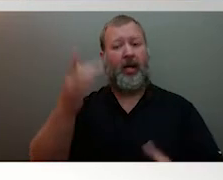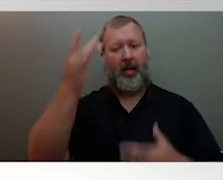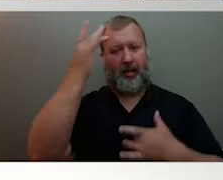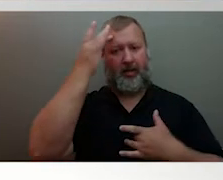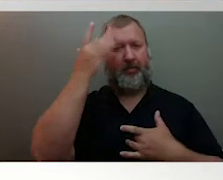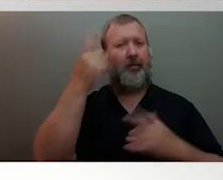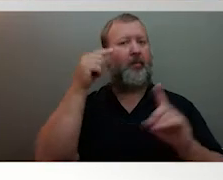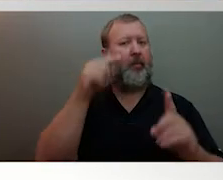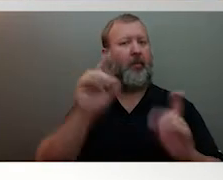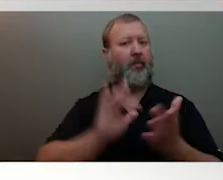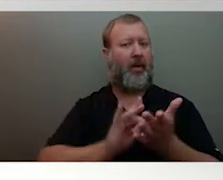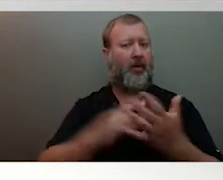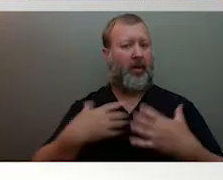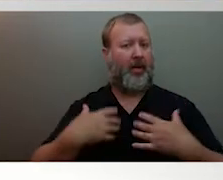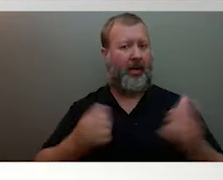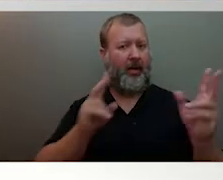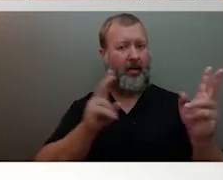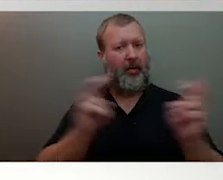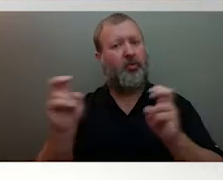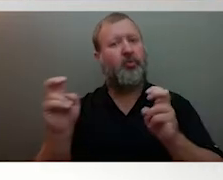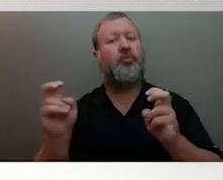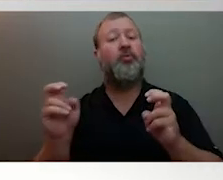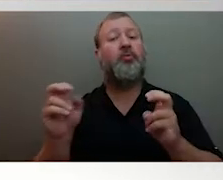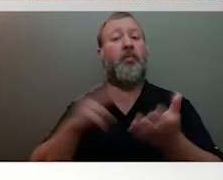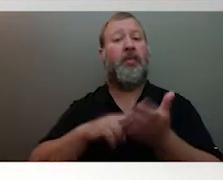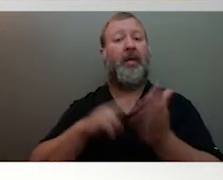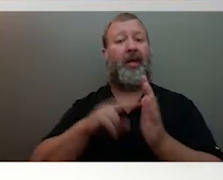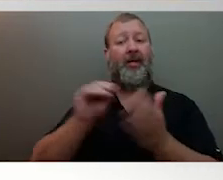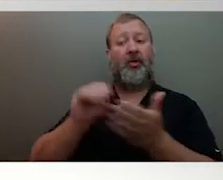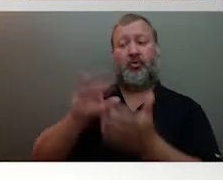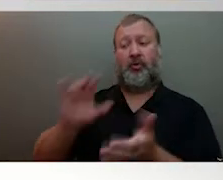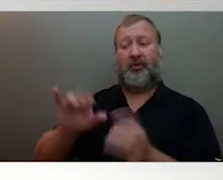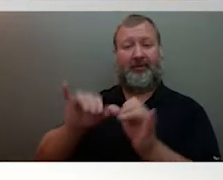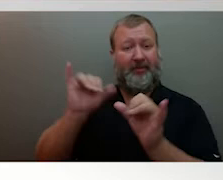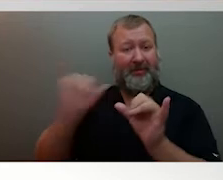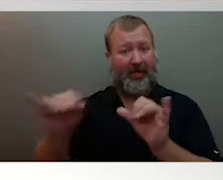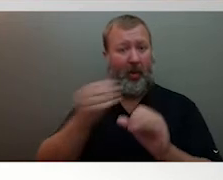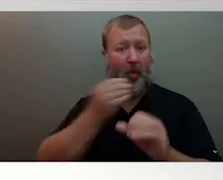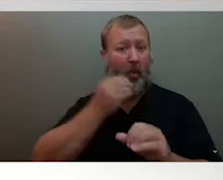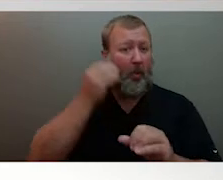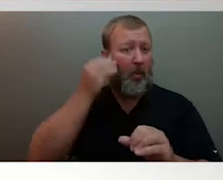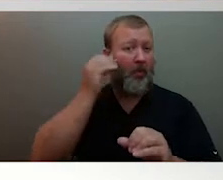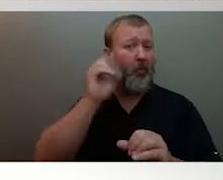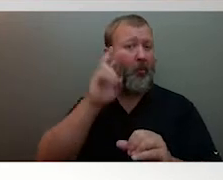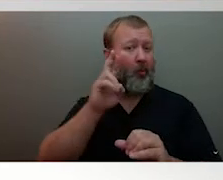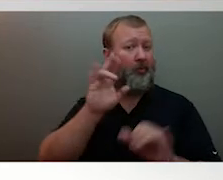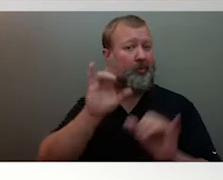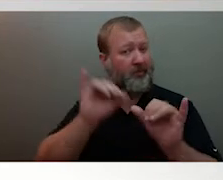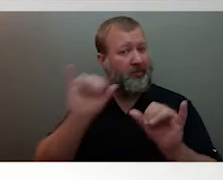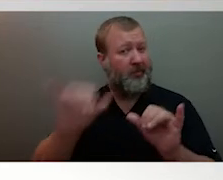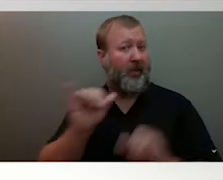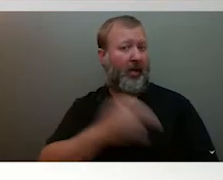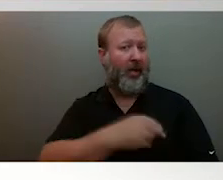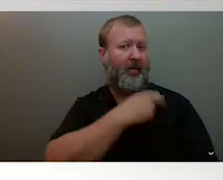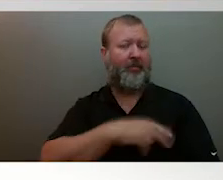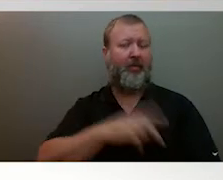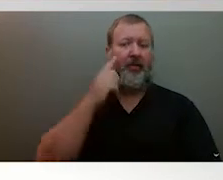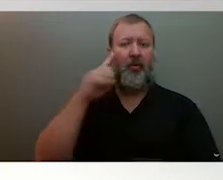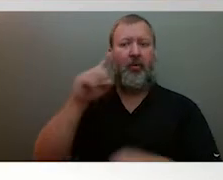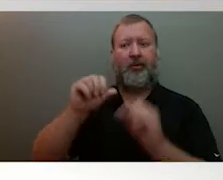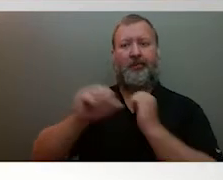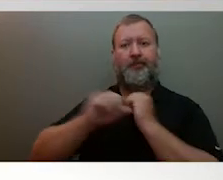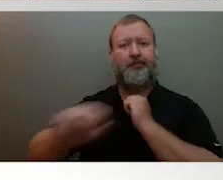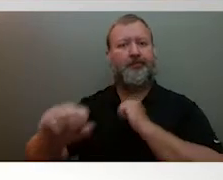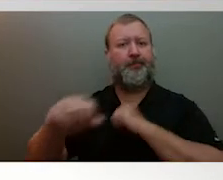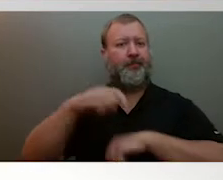medical problems, and which confines the student to home or hospital and restricts activities for an extended period of